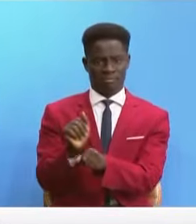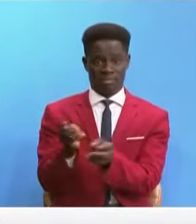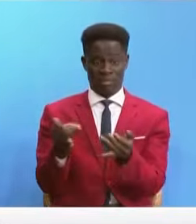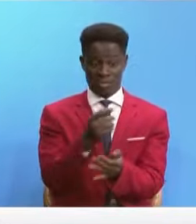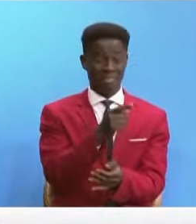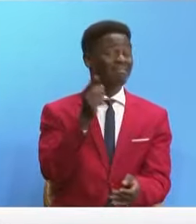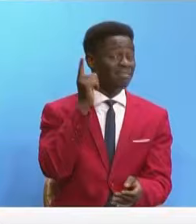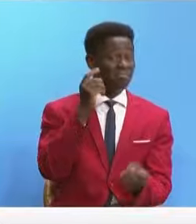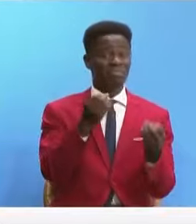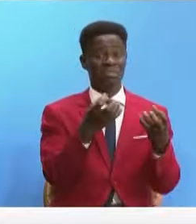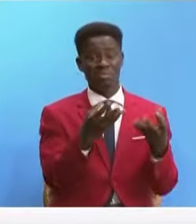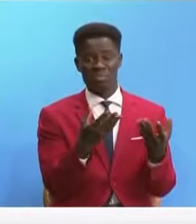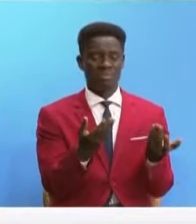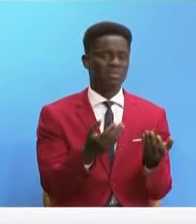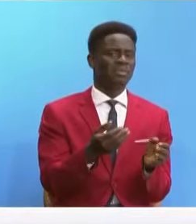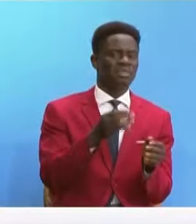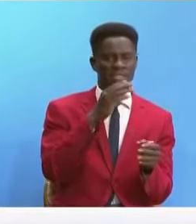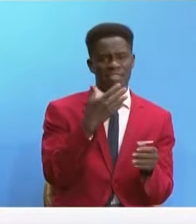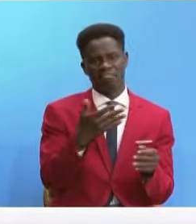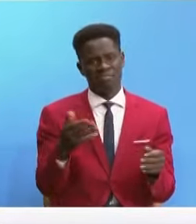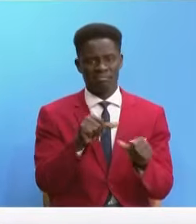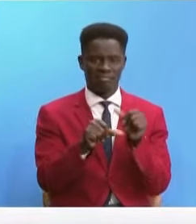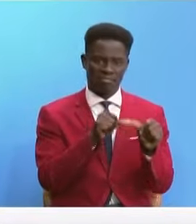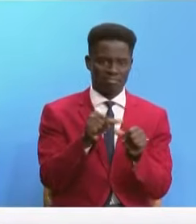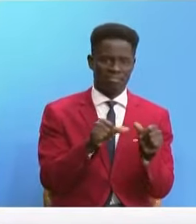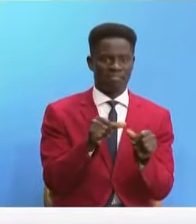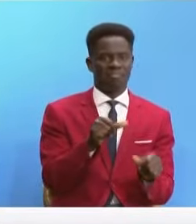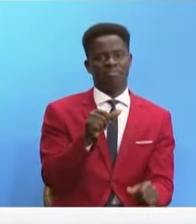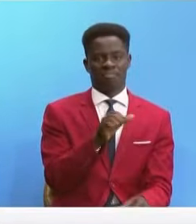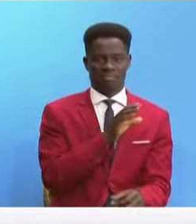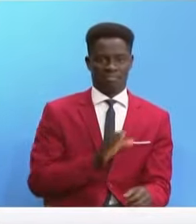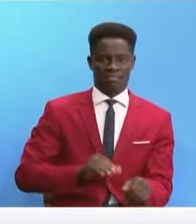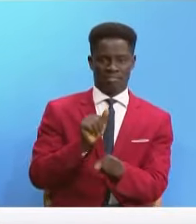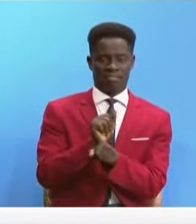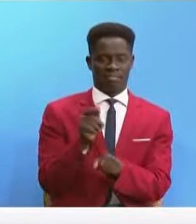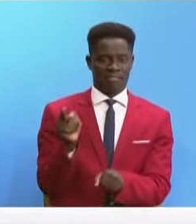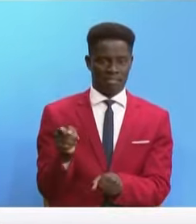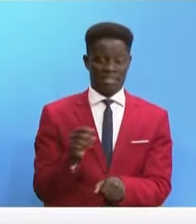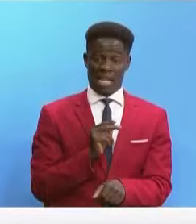for assurance from his side. We have been exporting